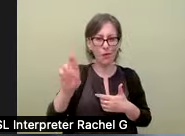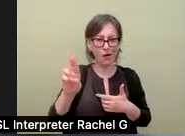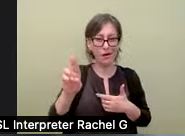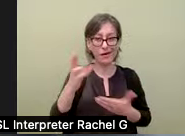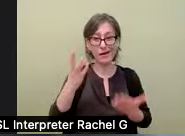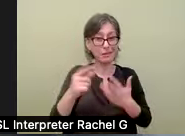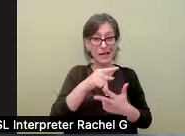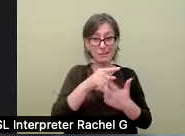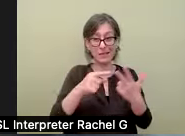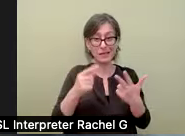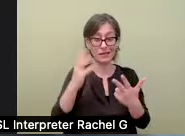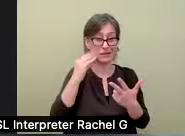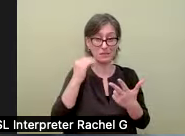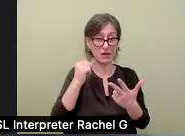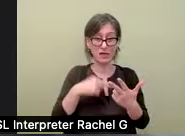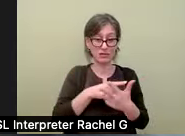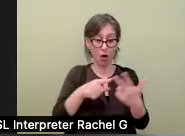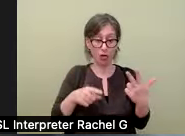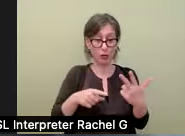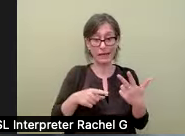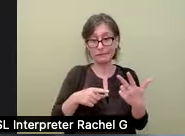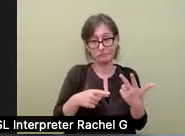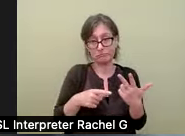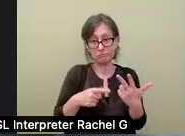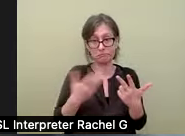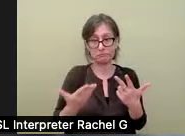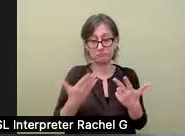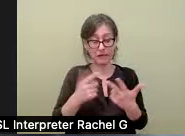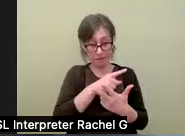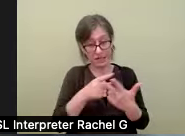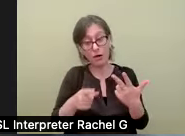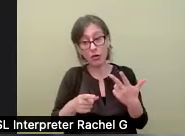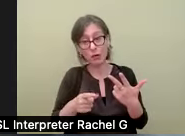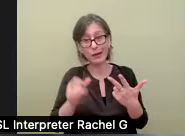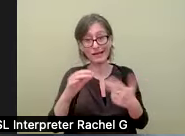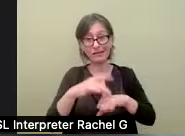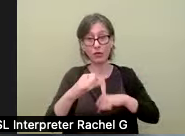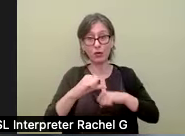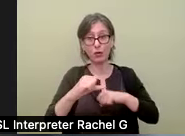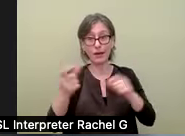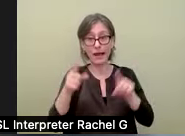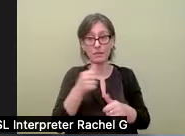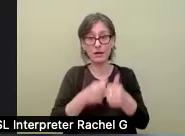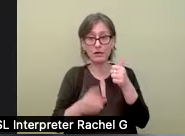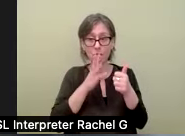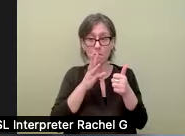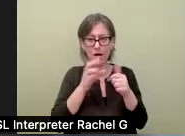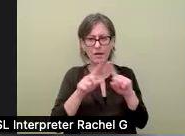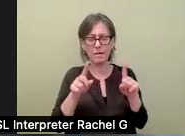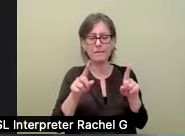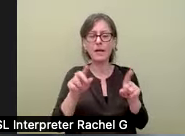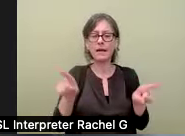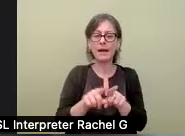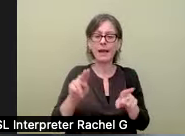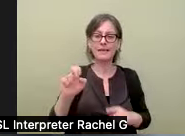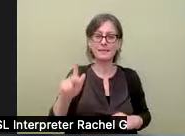not experience all three of these. You may experience all three if there's an earthquake underwater offshore, but as Nick also